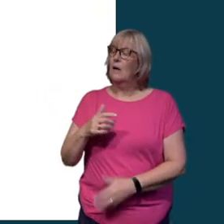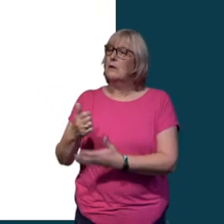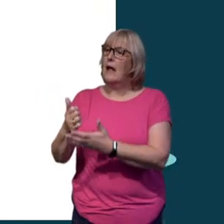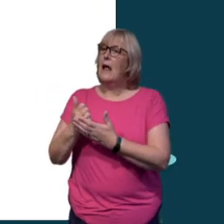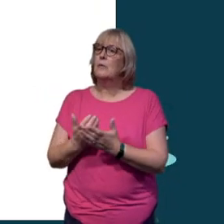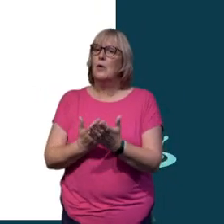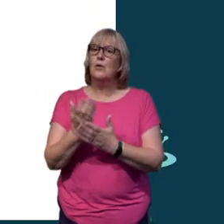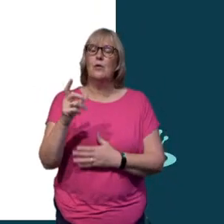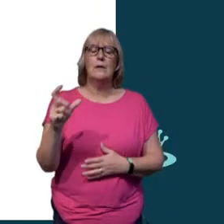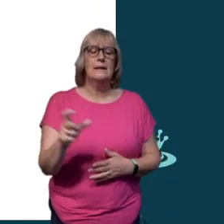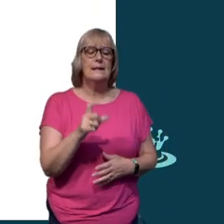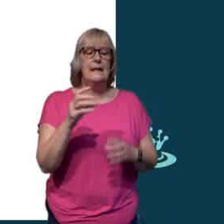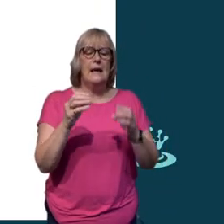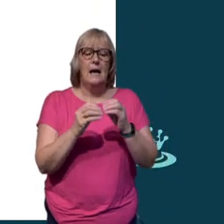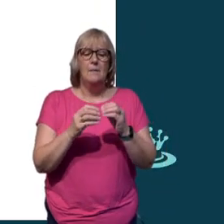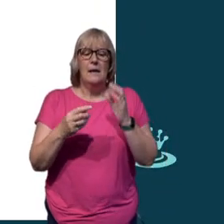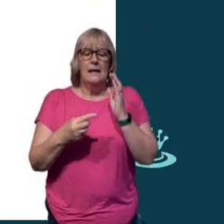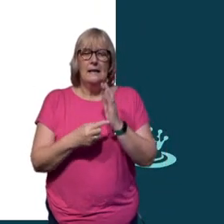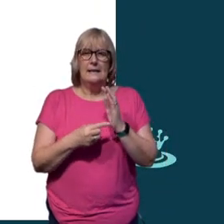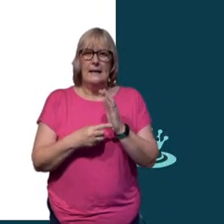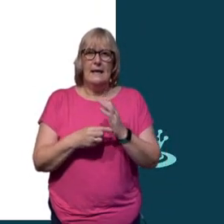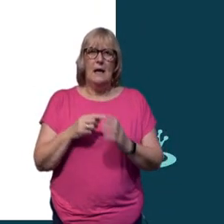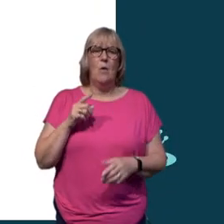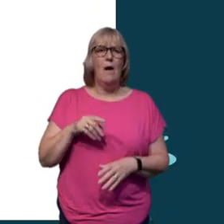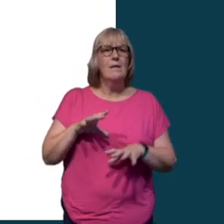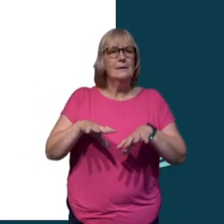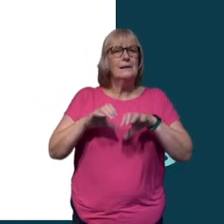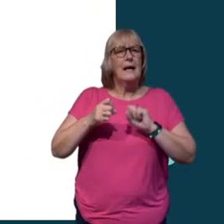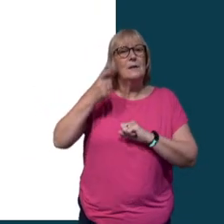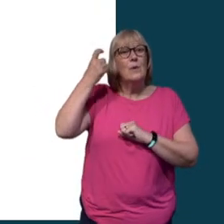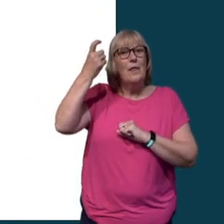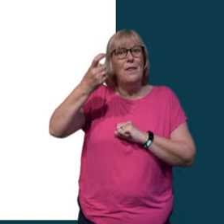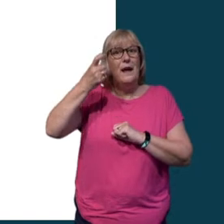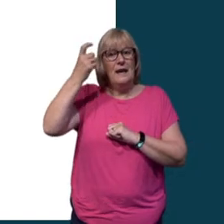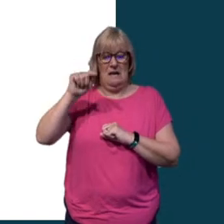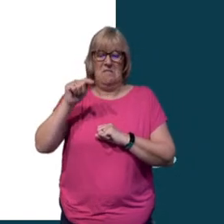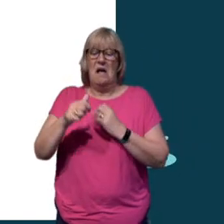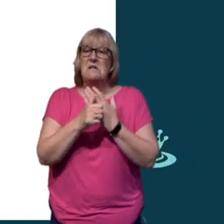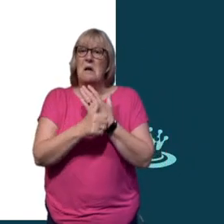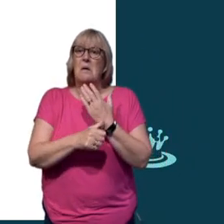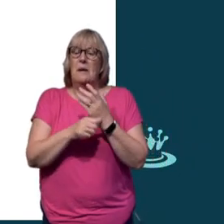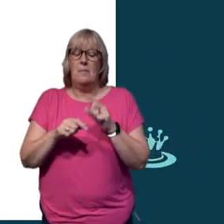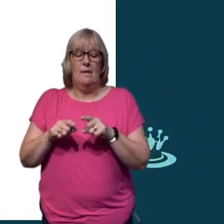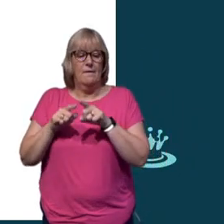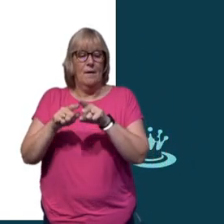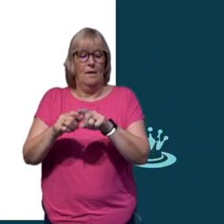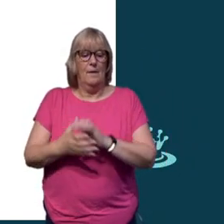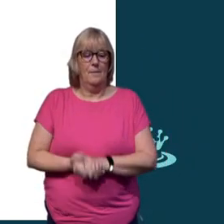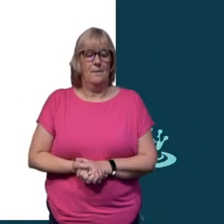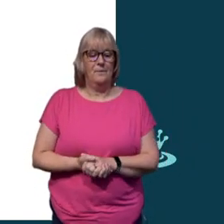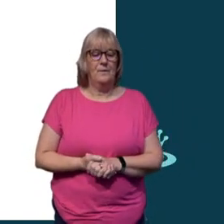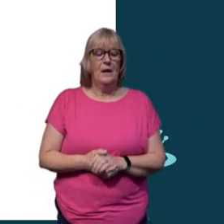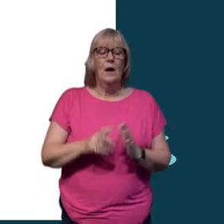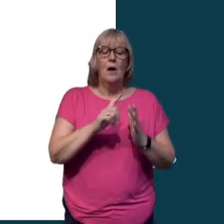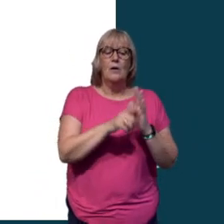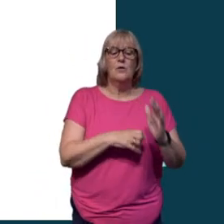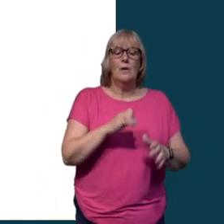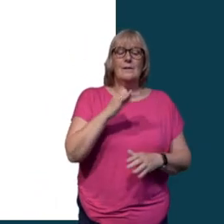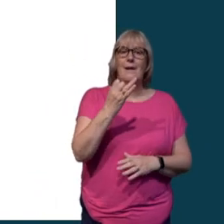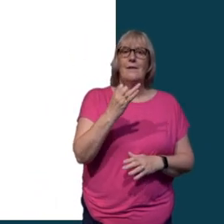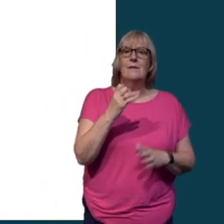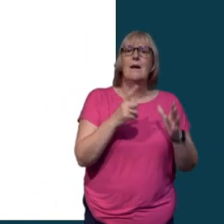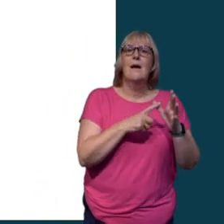cognitive behavioural therapy, because it leads with thinking, which is biblical. We've got Joshua's 7, Achan, sin in the middle